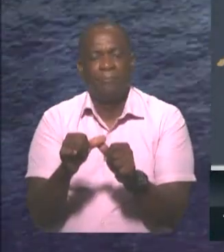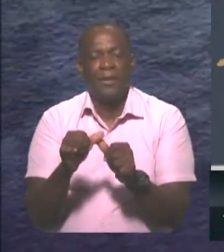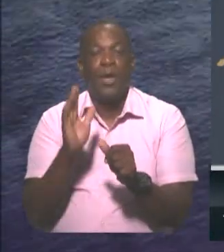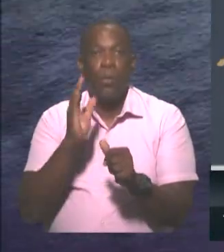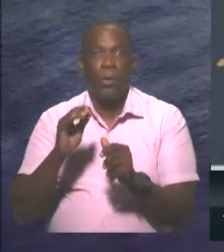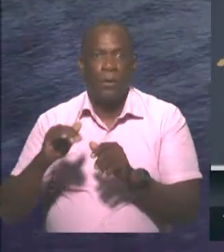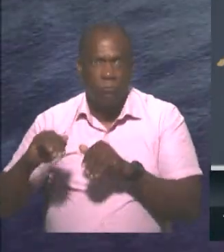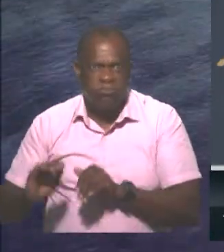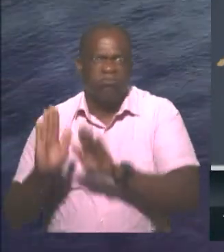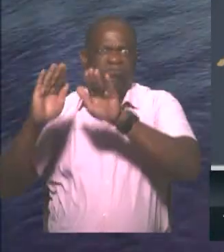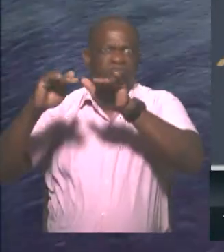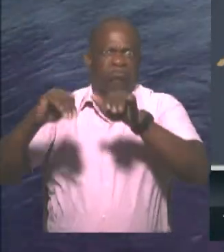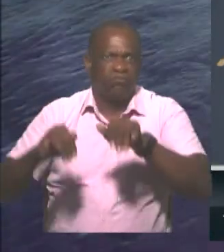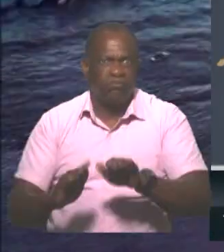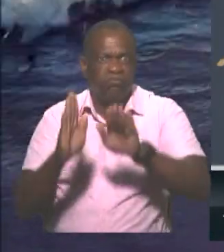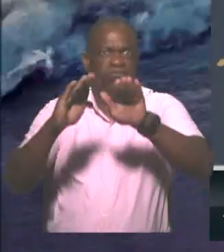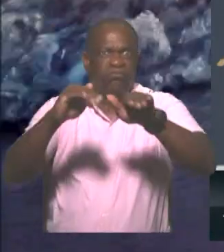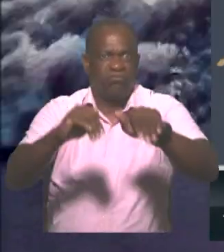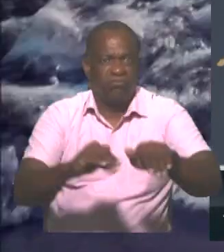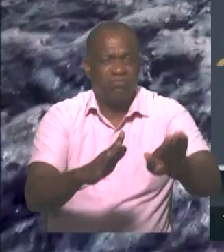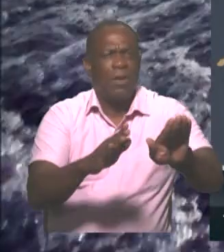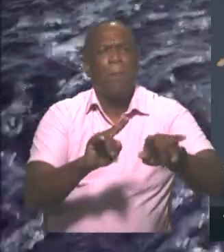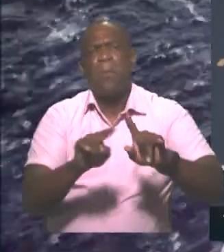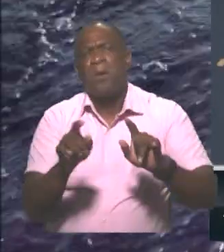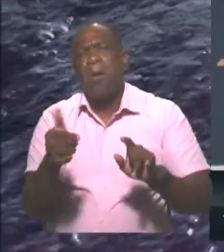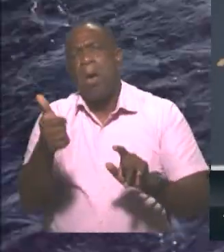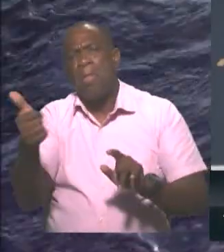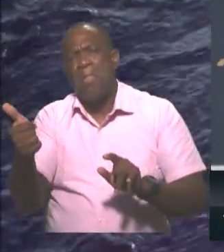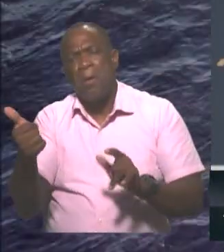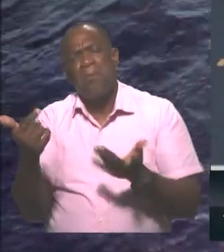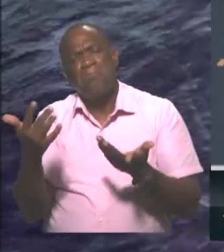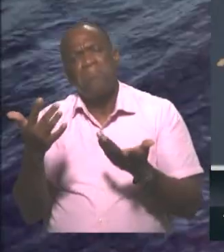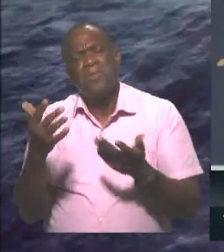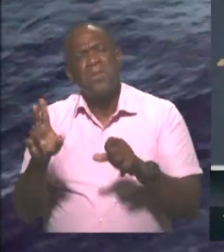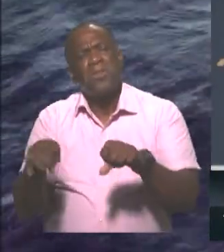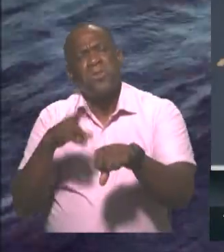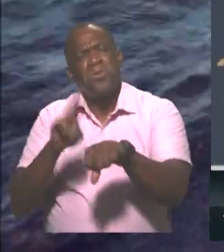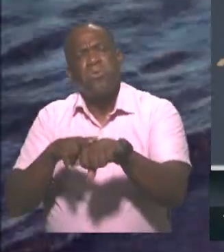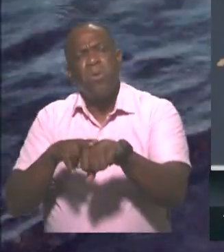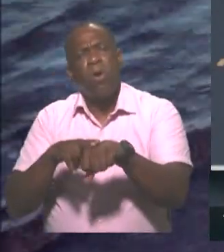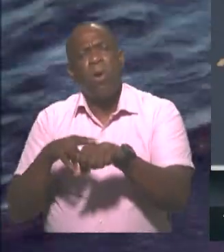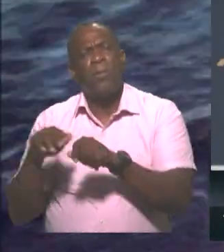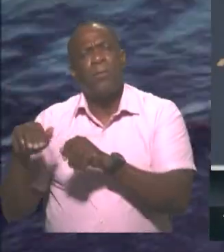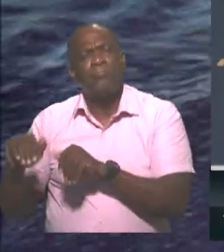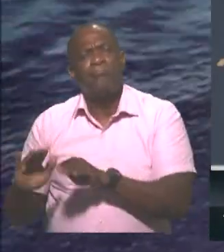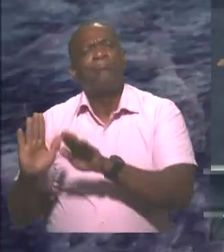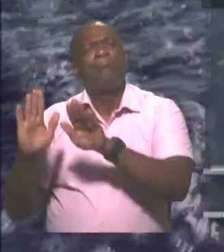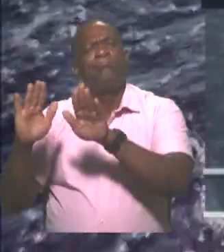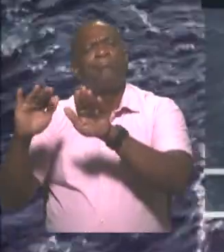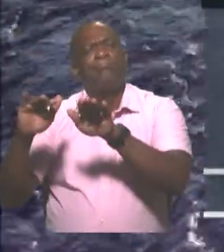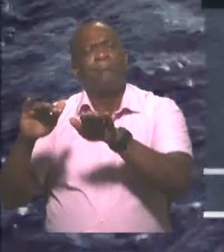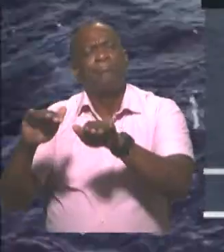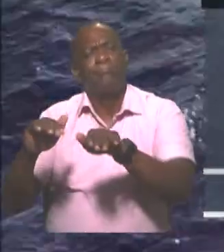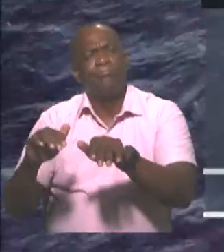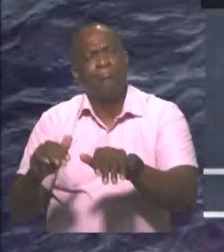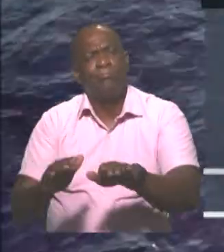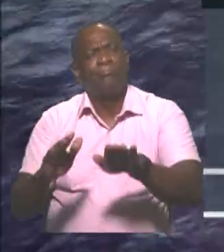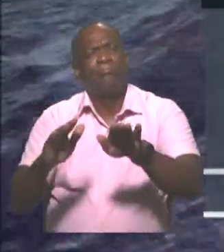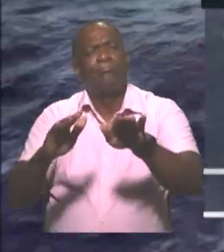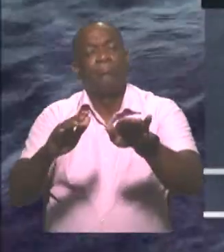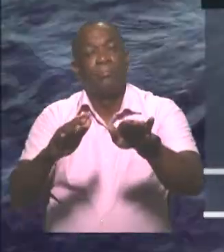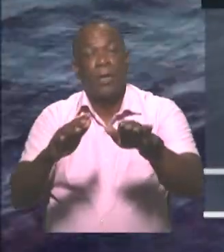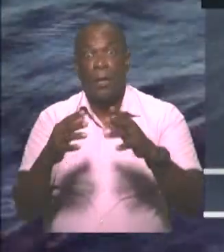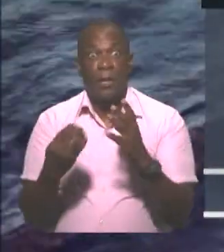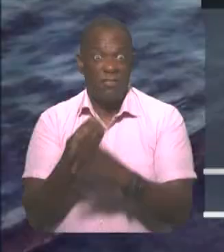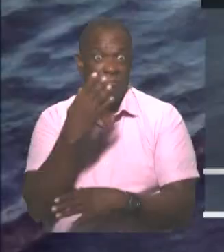at moderate conditions with waves up to 1.5 meters in open waters and just around 1 meter in sheltered areas. And speaking of spring